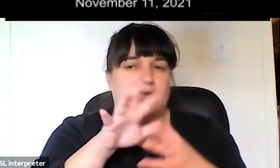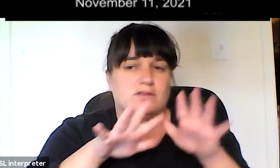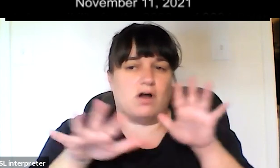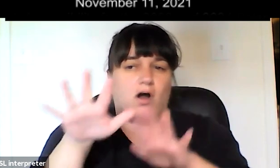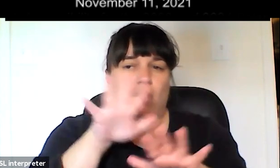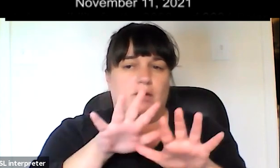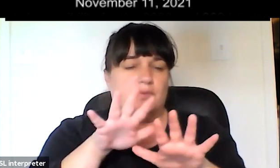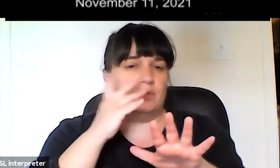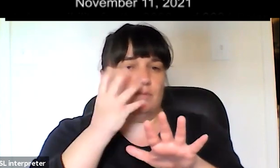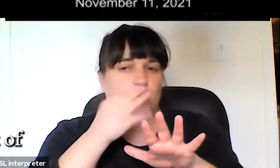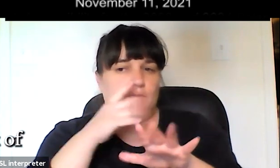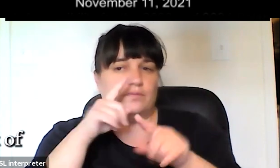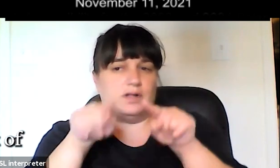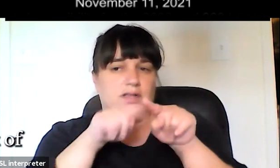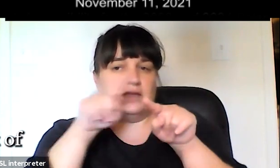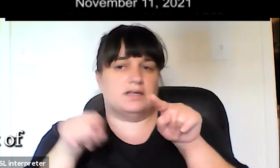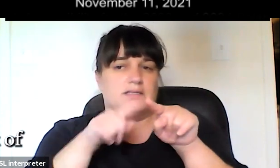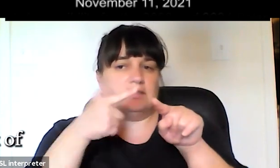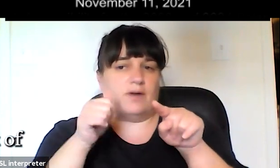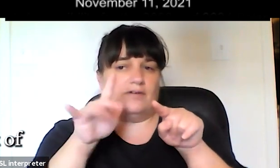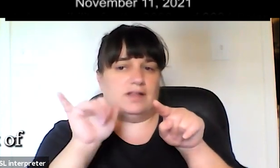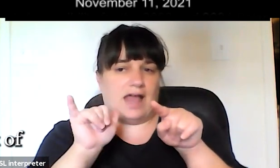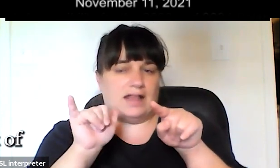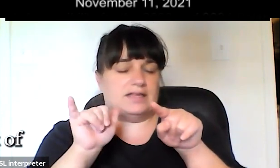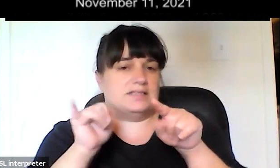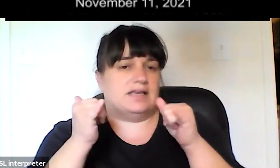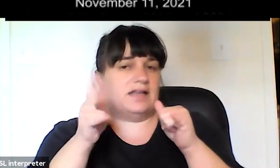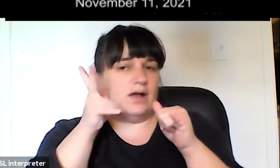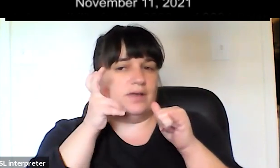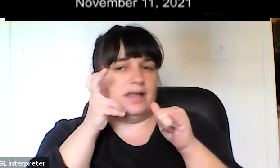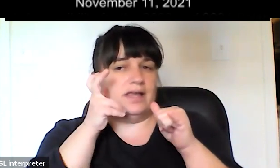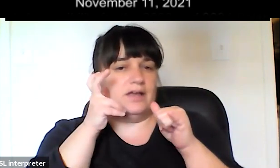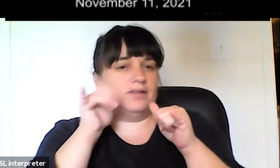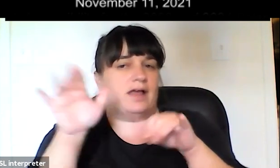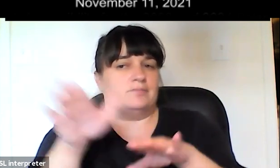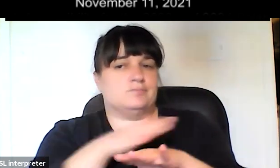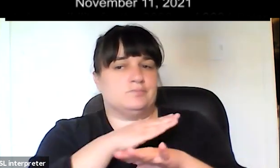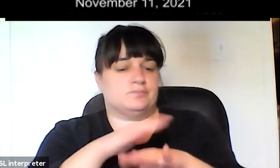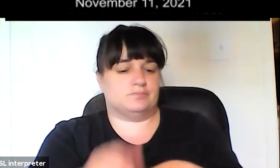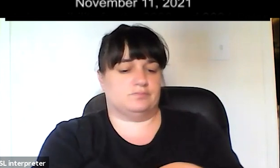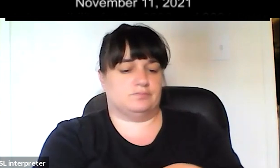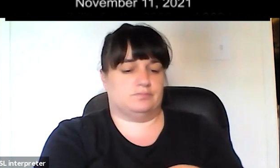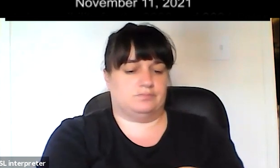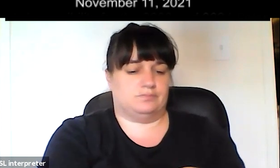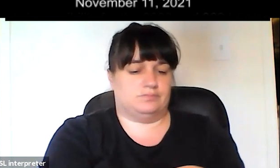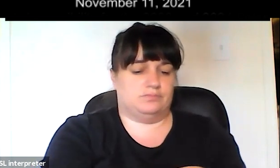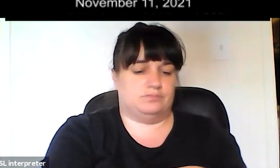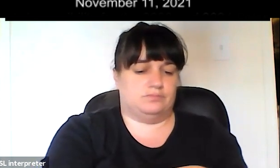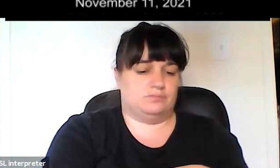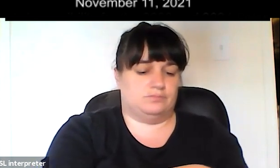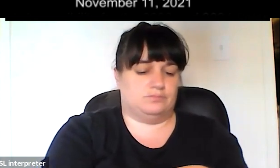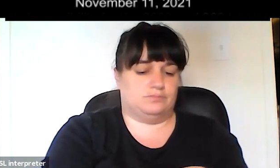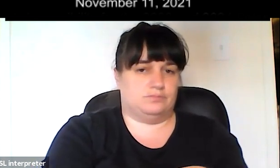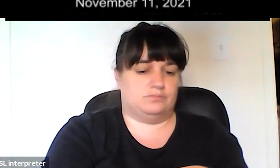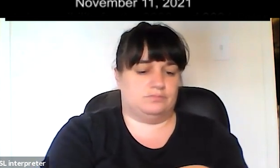beautiful spiral galaxy. And now we're going to hear the sort of symphony, if you will, of all of those pieces, all of